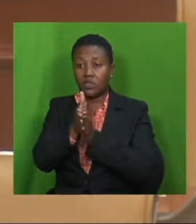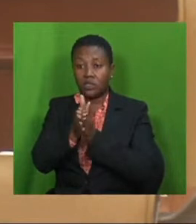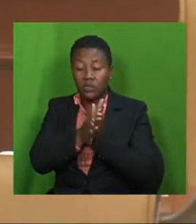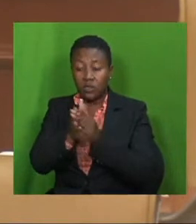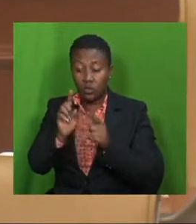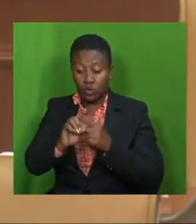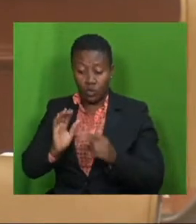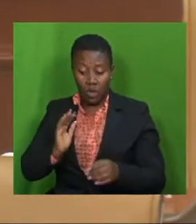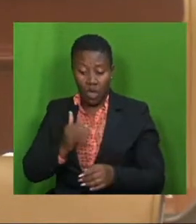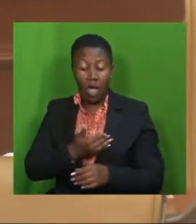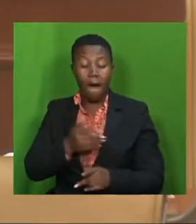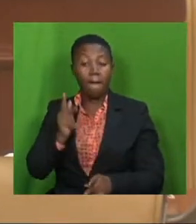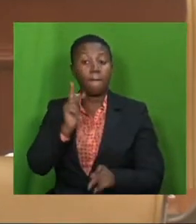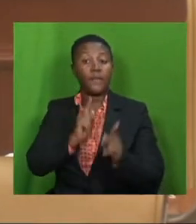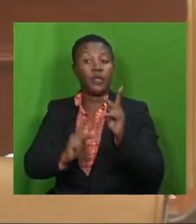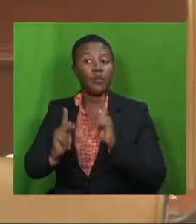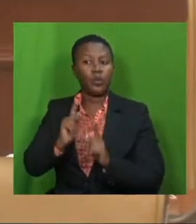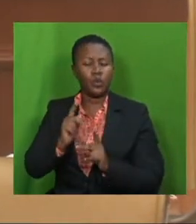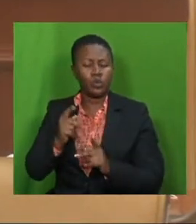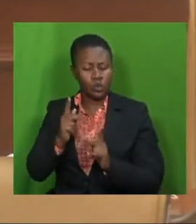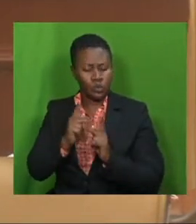expect you to listen in silence.